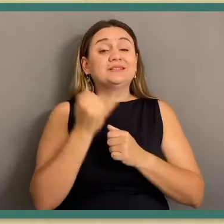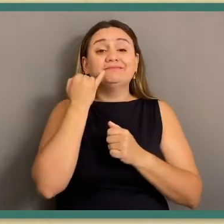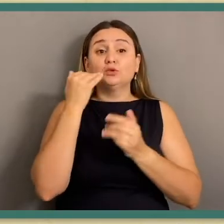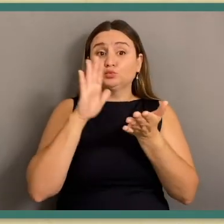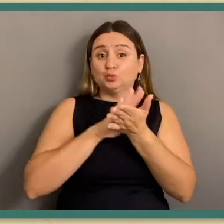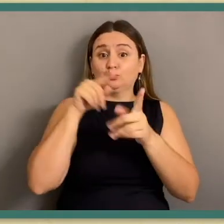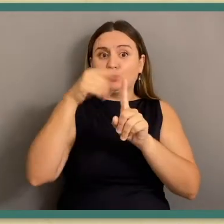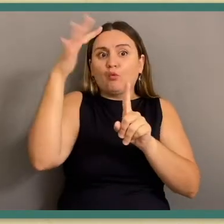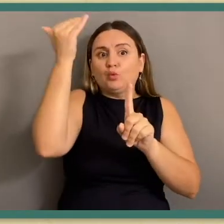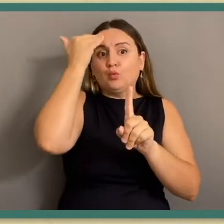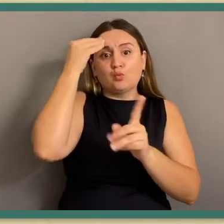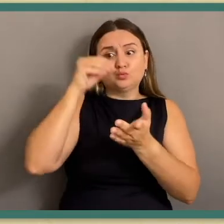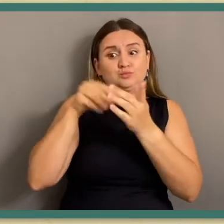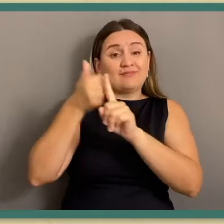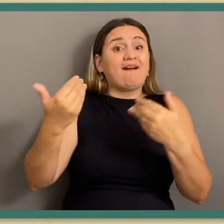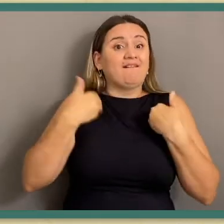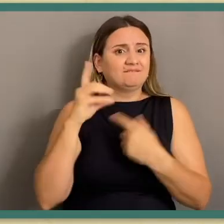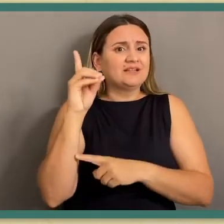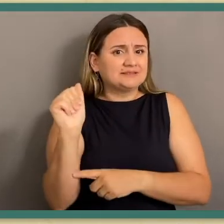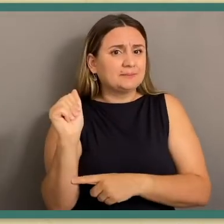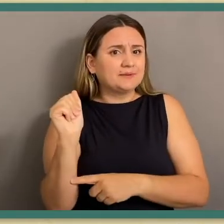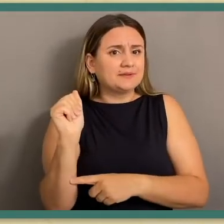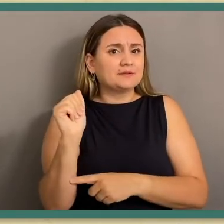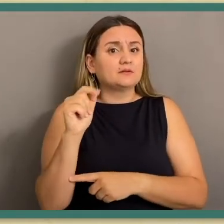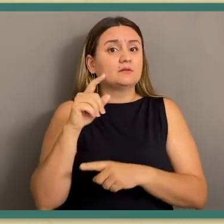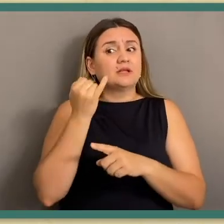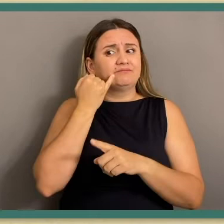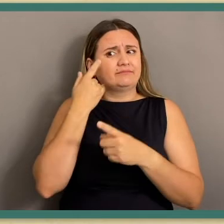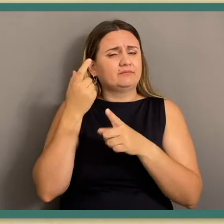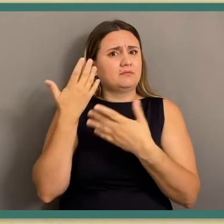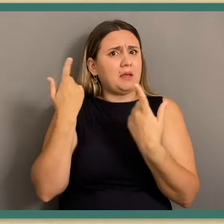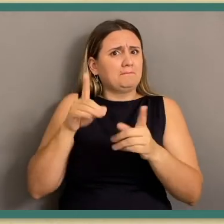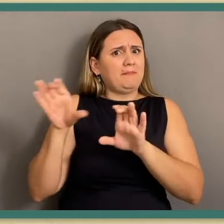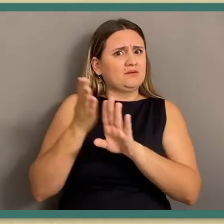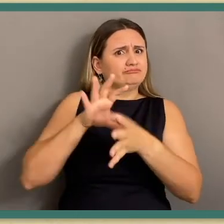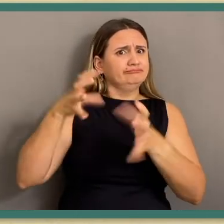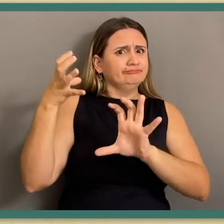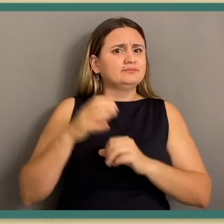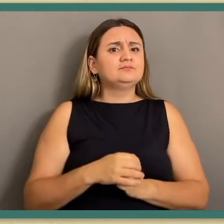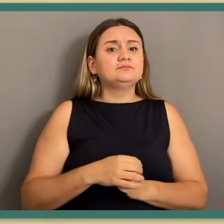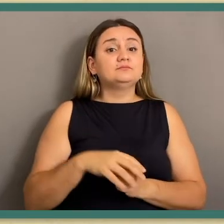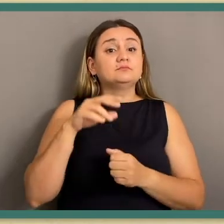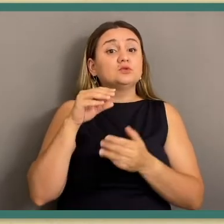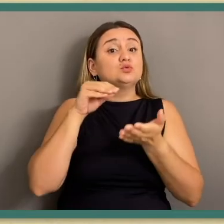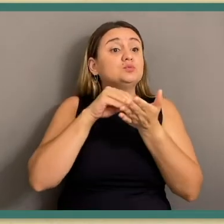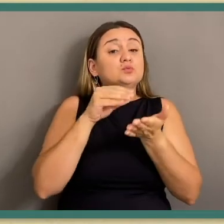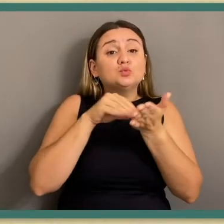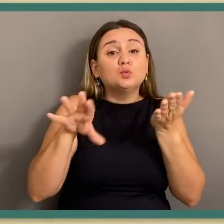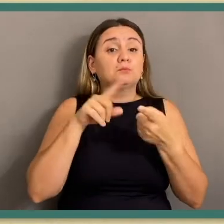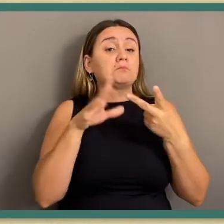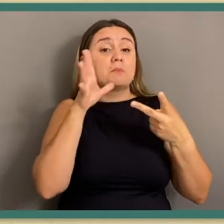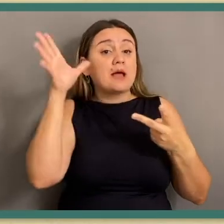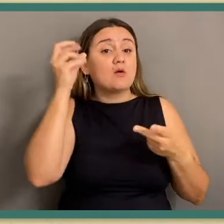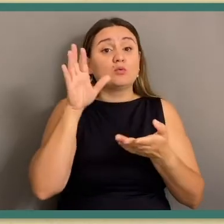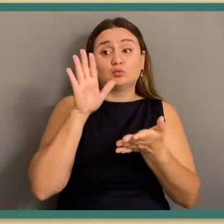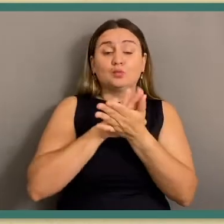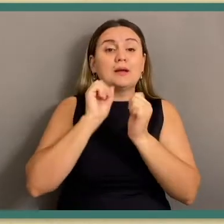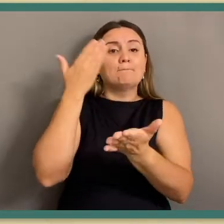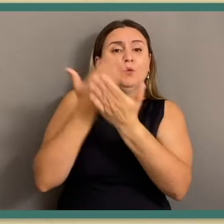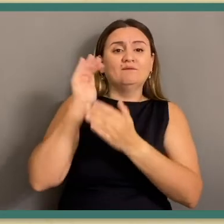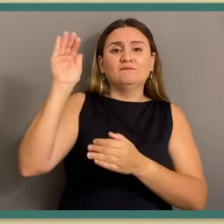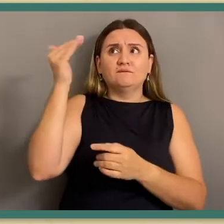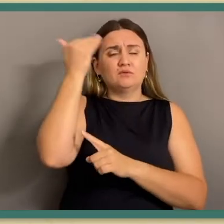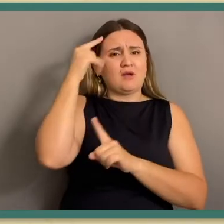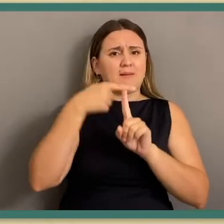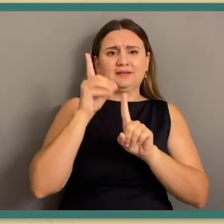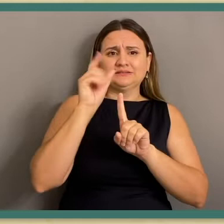plan if the school had knowledge that the student had a disability before the behavior took place. A student or parent can prove that a school